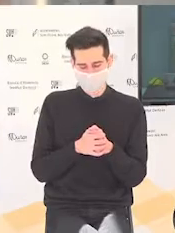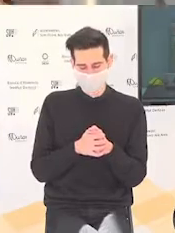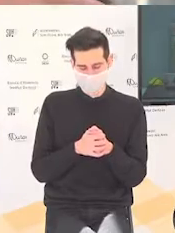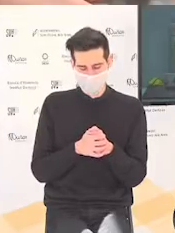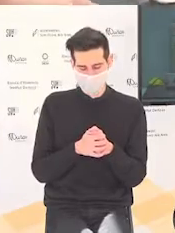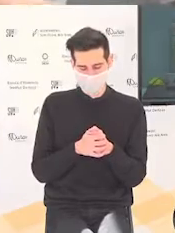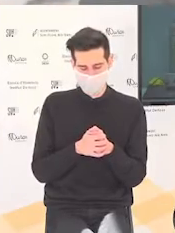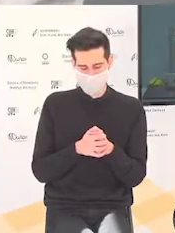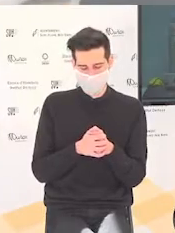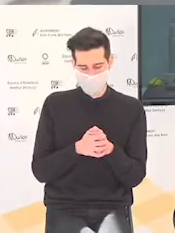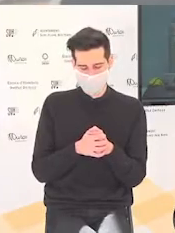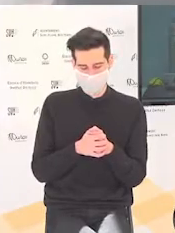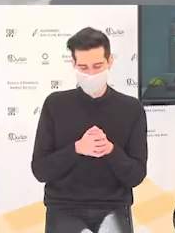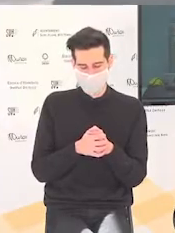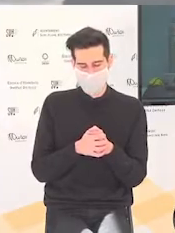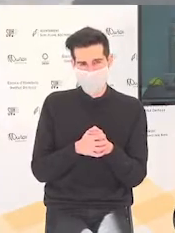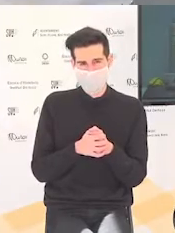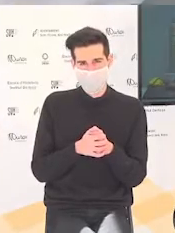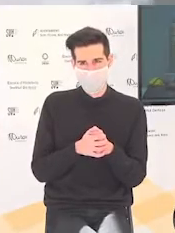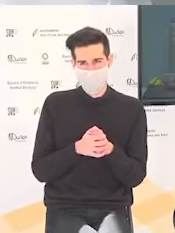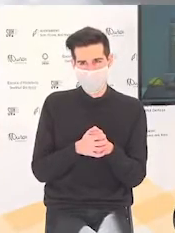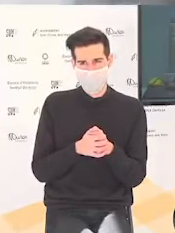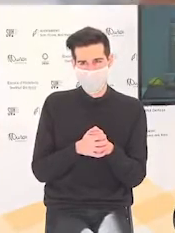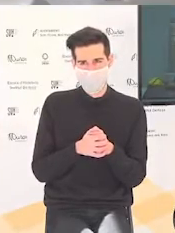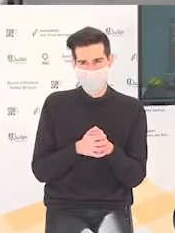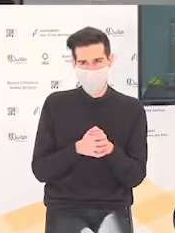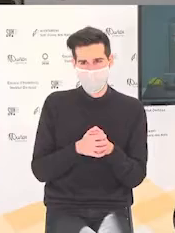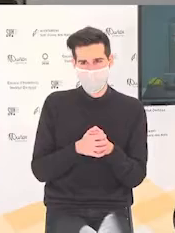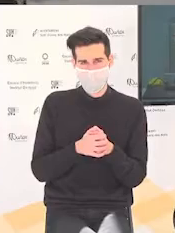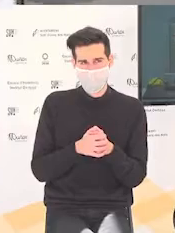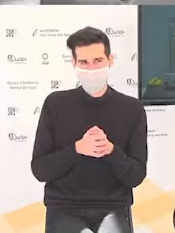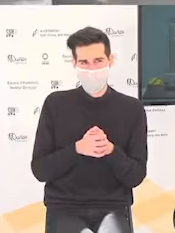Can you hold this? You got it? Oh.